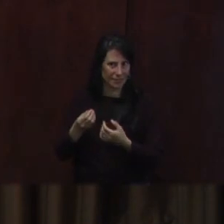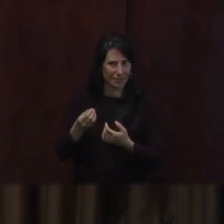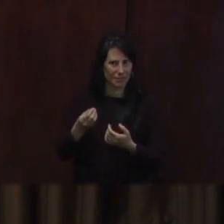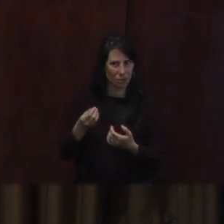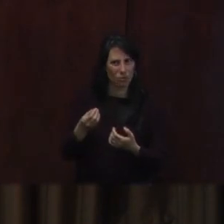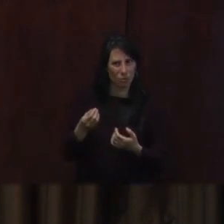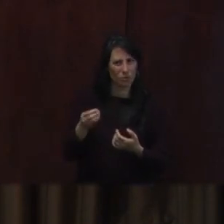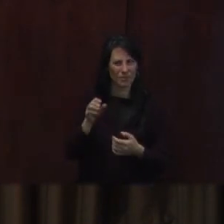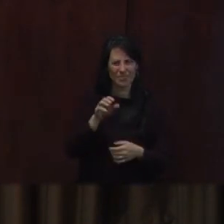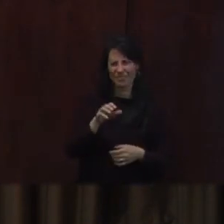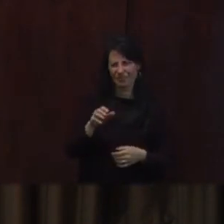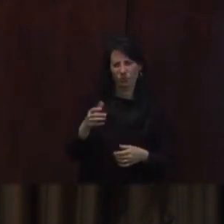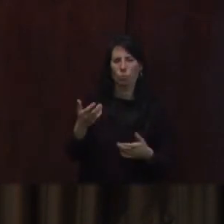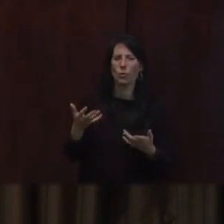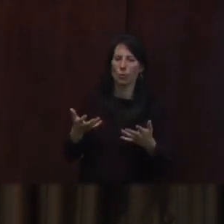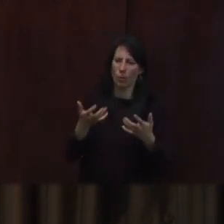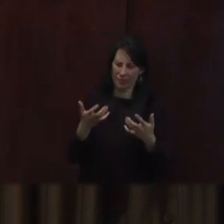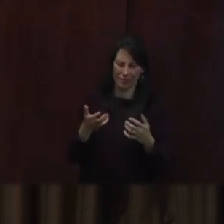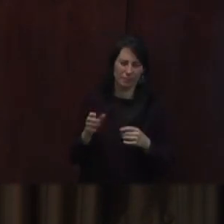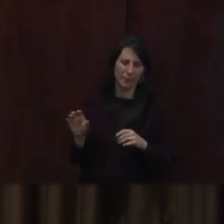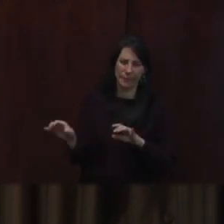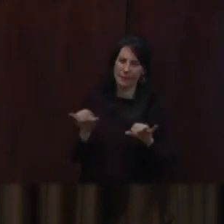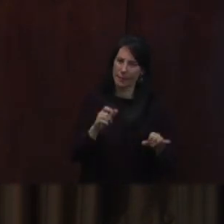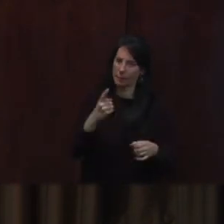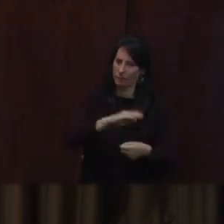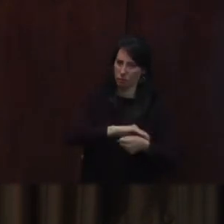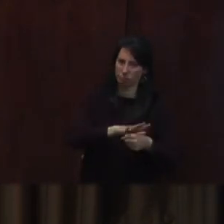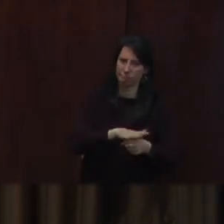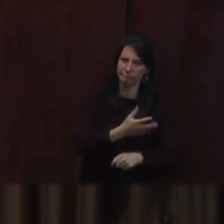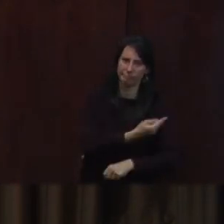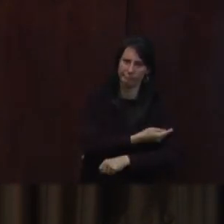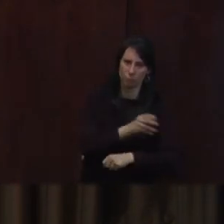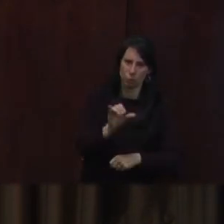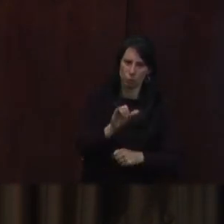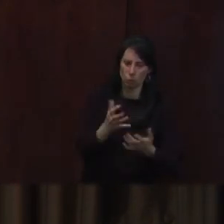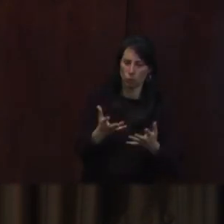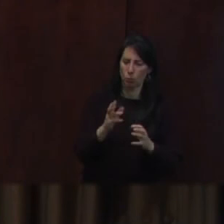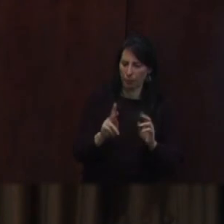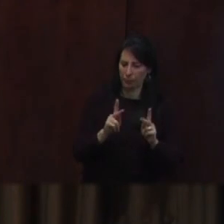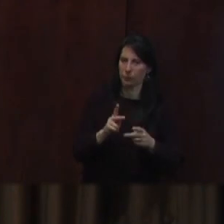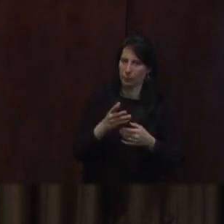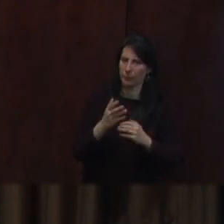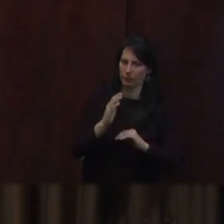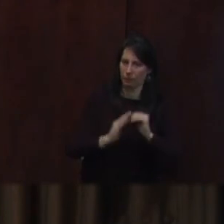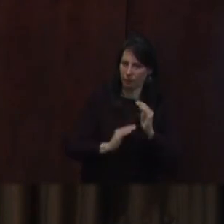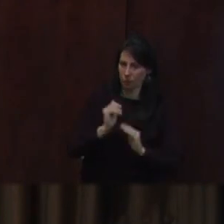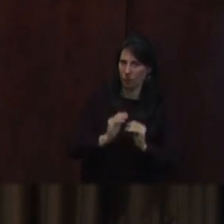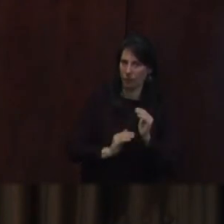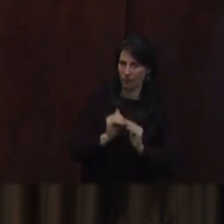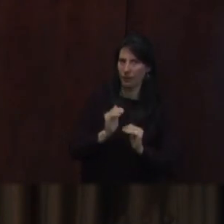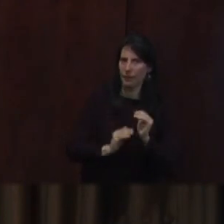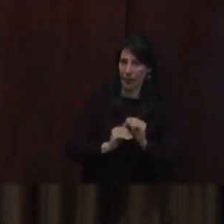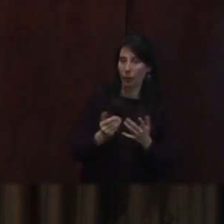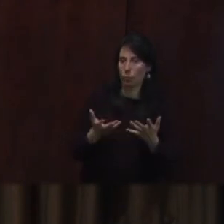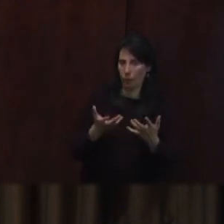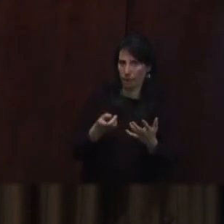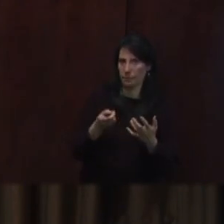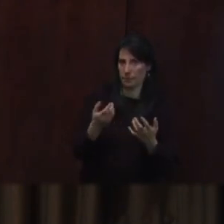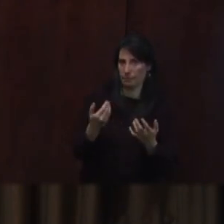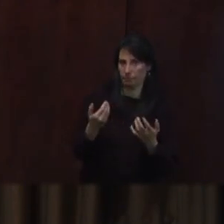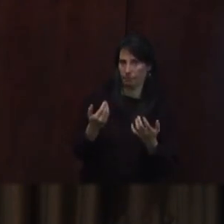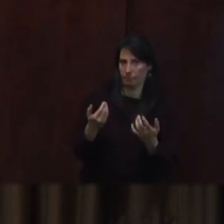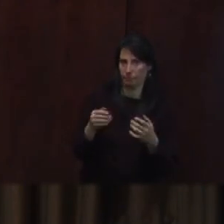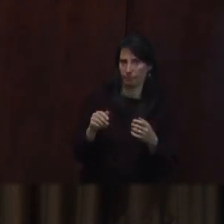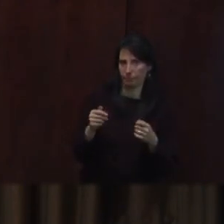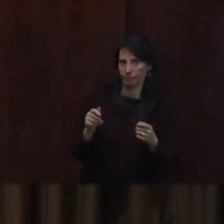those providers to have access, and we want those providers to be practicing mass vaccination, or at least their vaccine protocols. But without